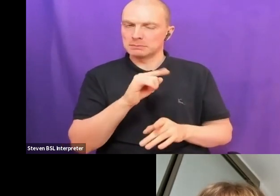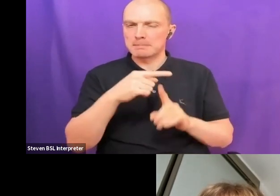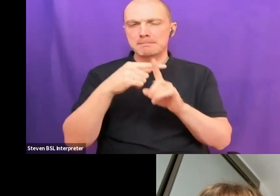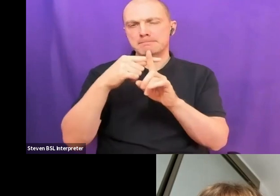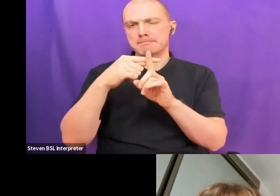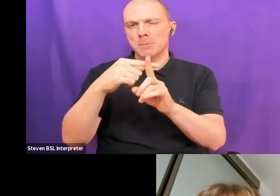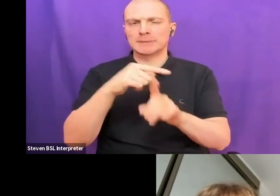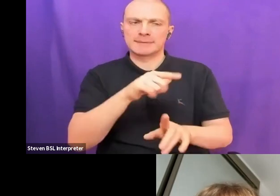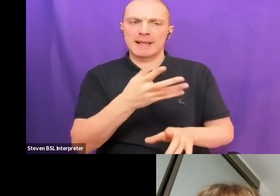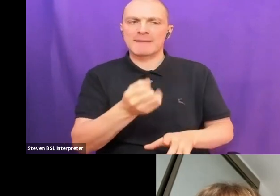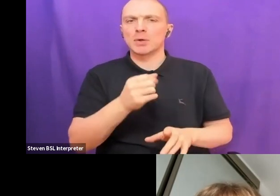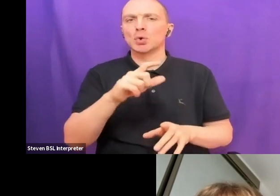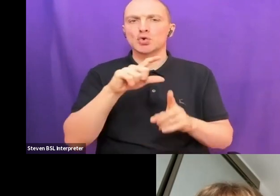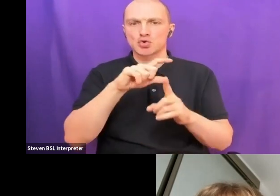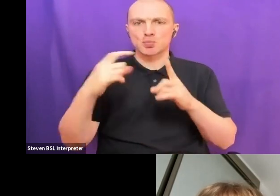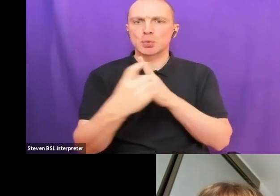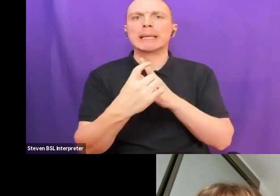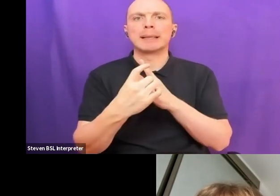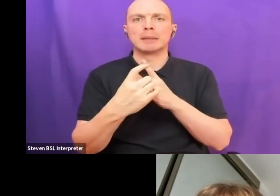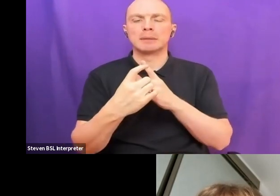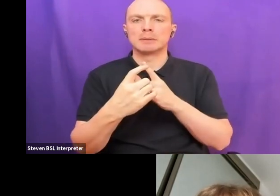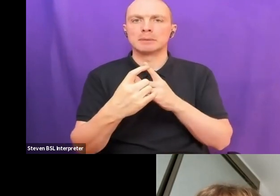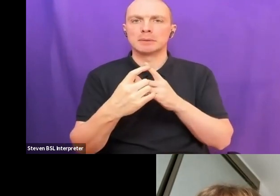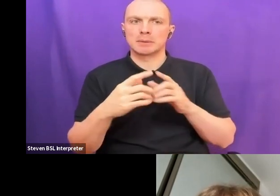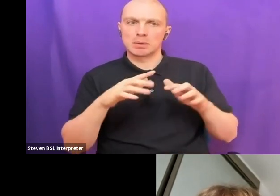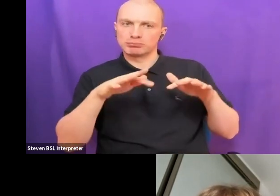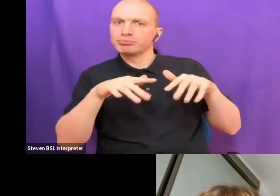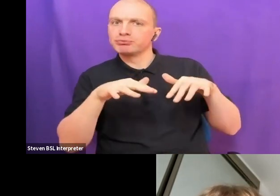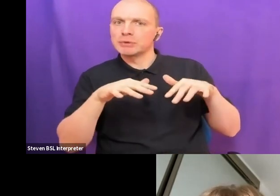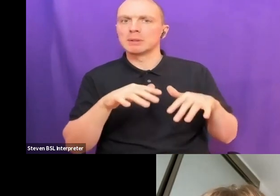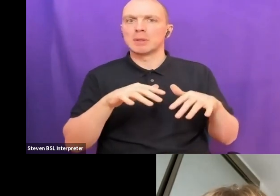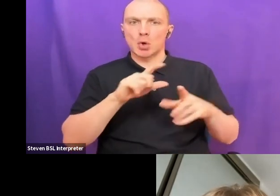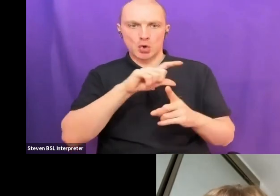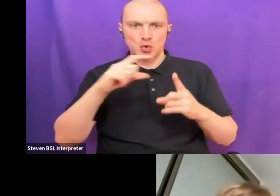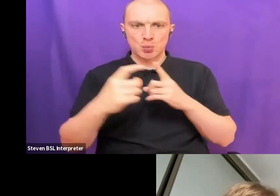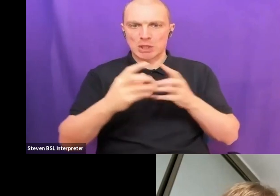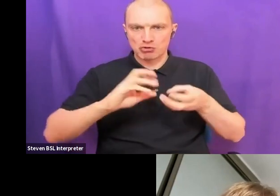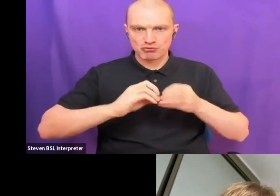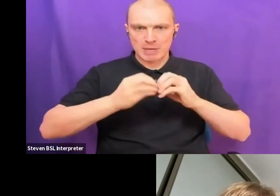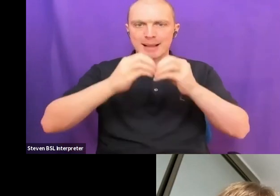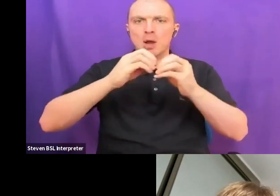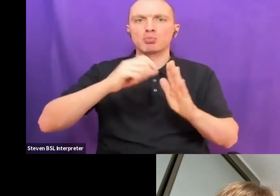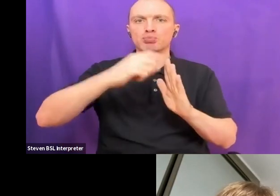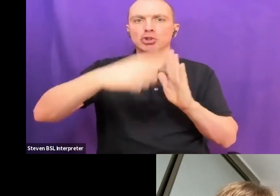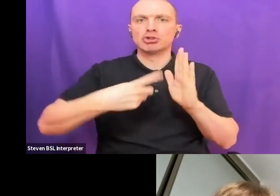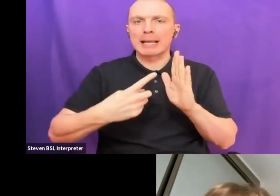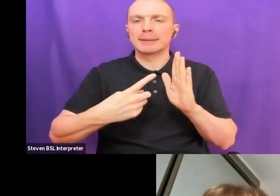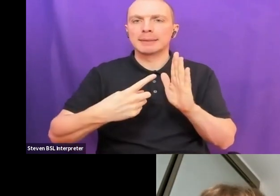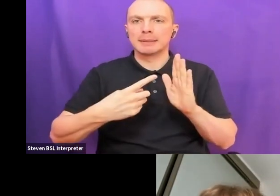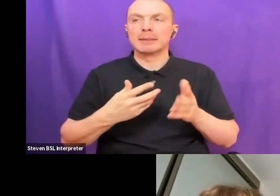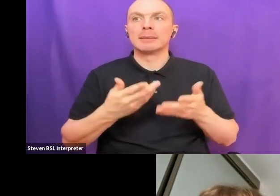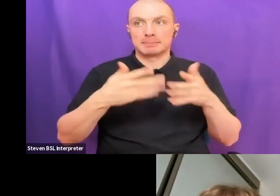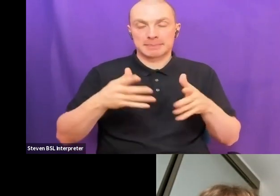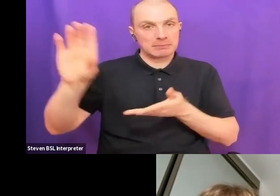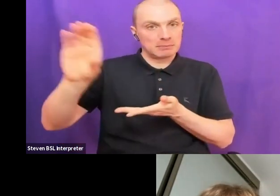imagine, which have been a springboard for a whole range of community projects. We've had considerable assistance from the